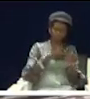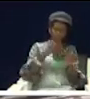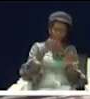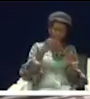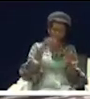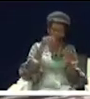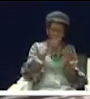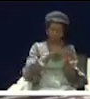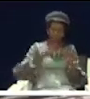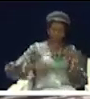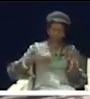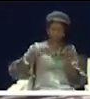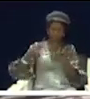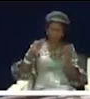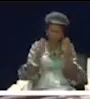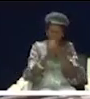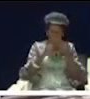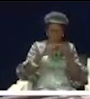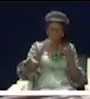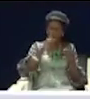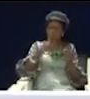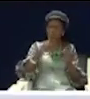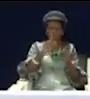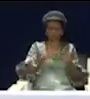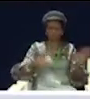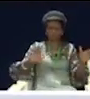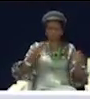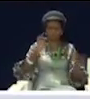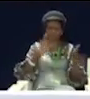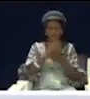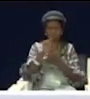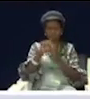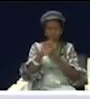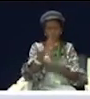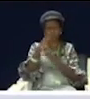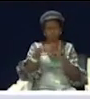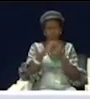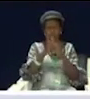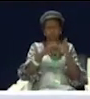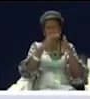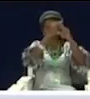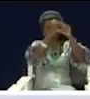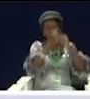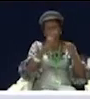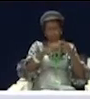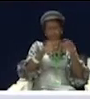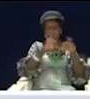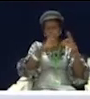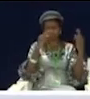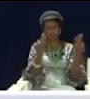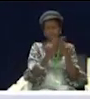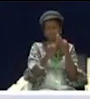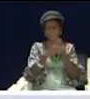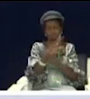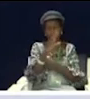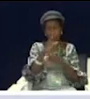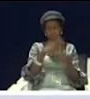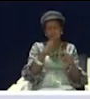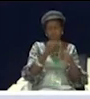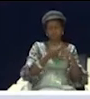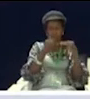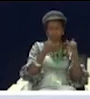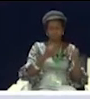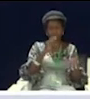and turn them to true children of the living God. Receive them into the family of God. And from now